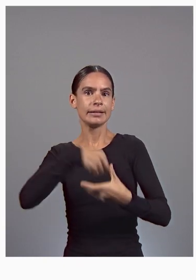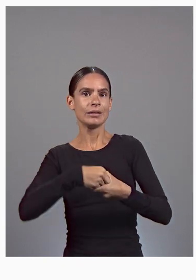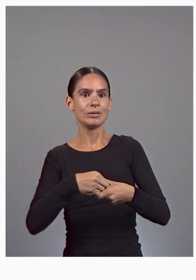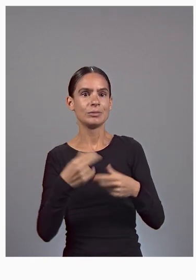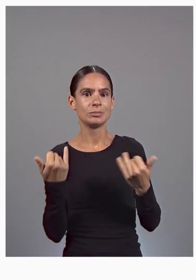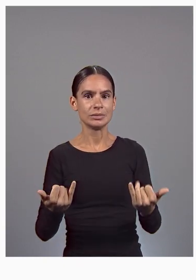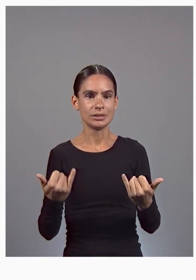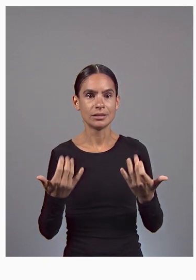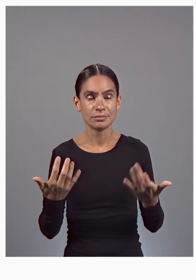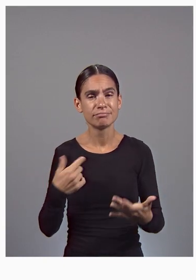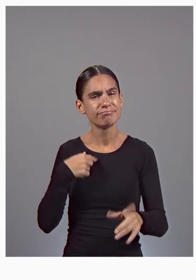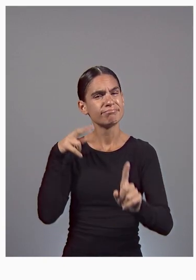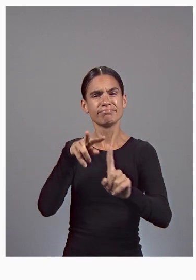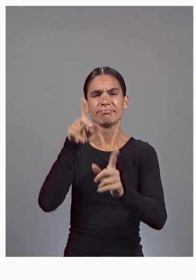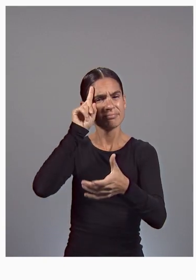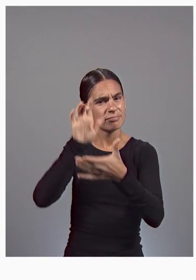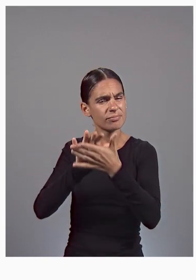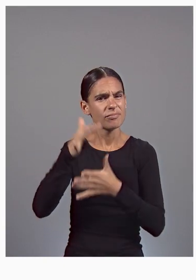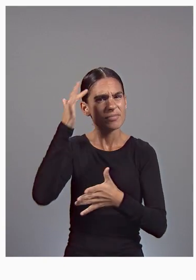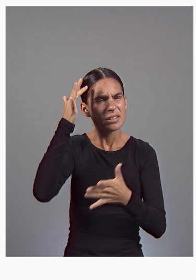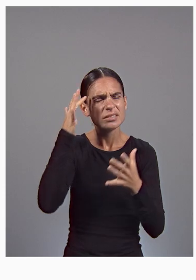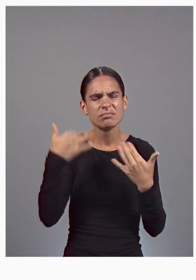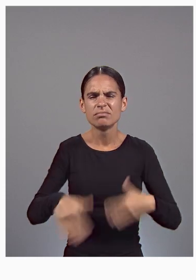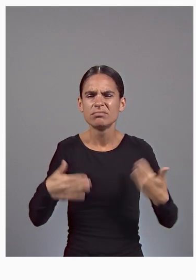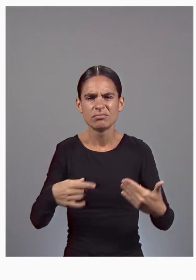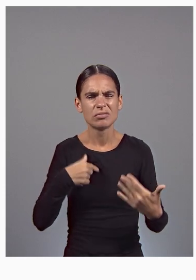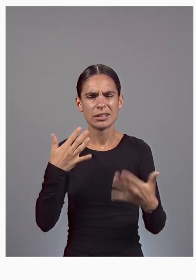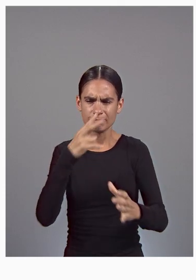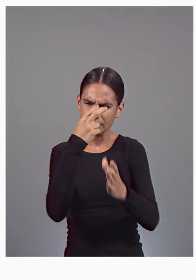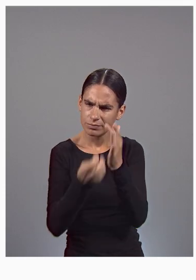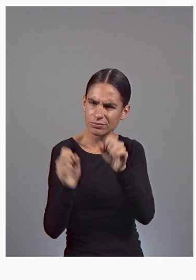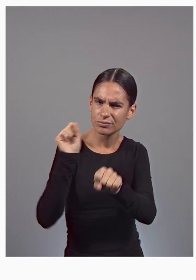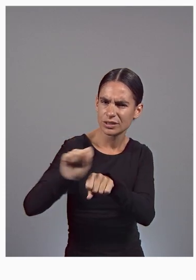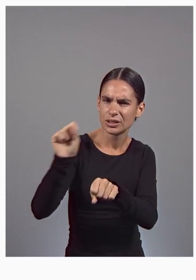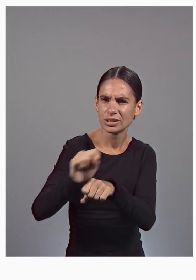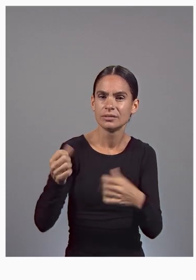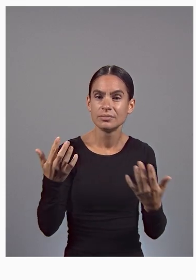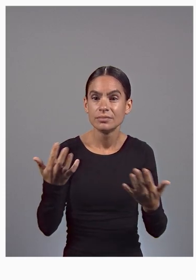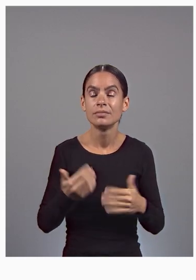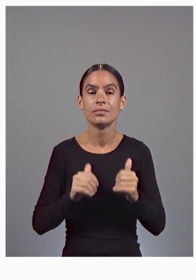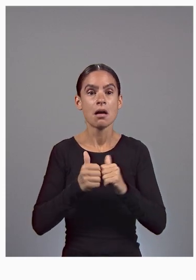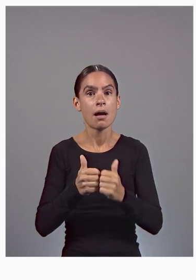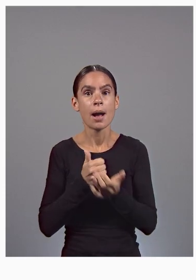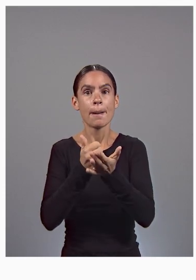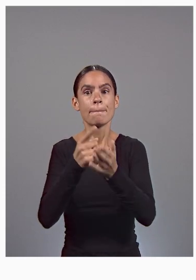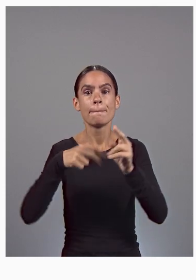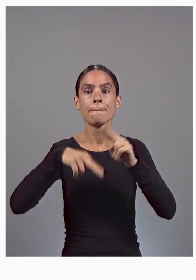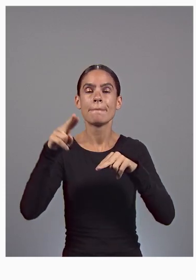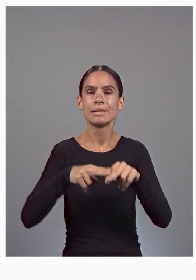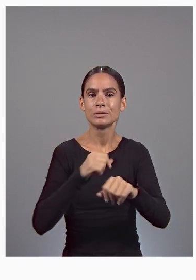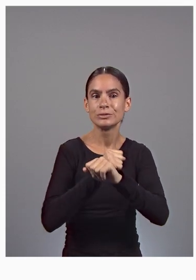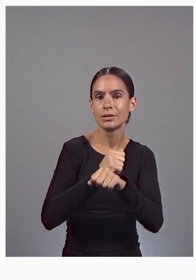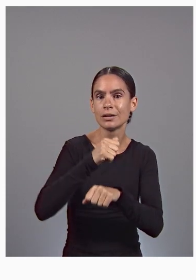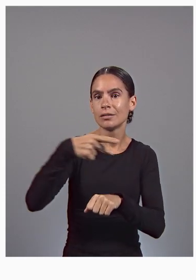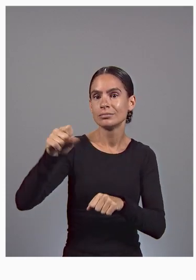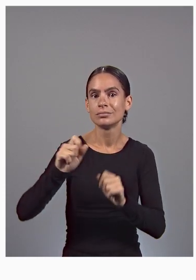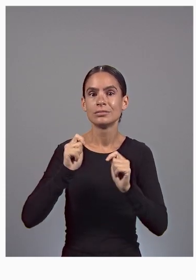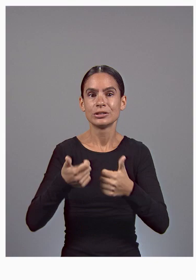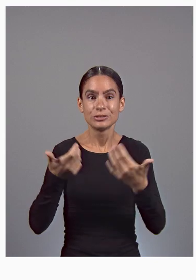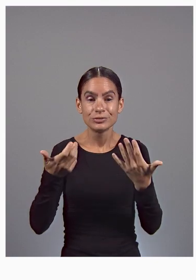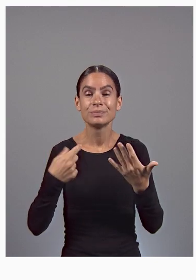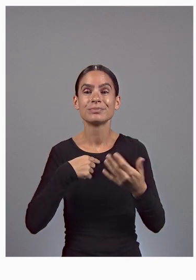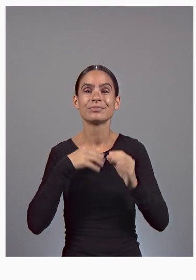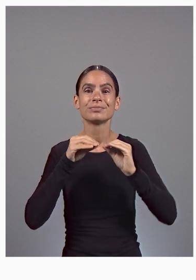are already working on it. To help you build secure apps faster, we're releasing Software Delivery Shield. This is a fully managed